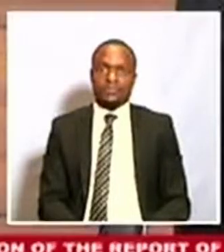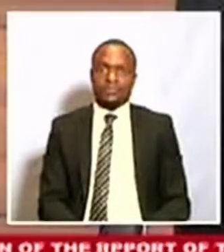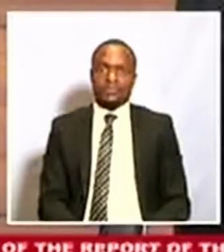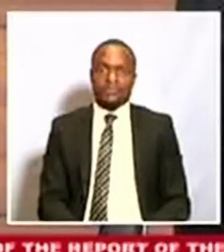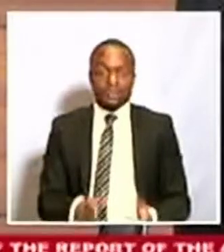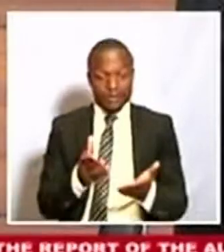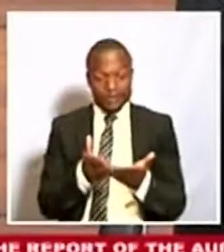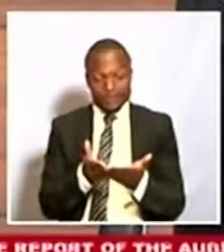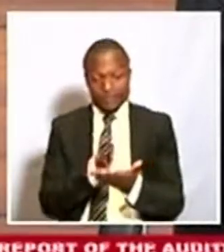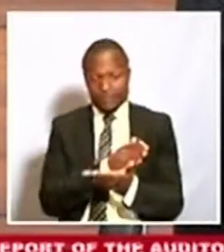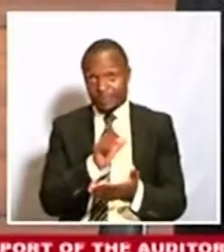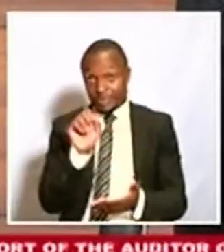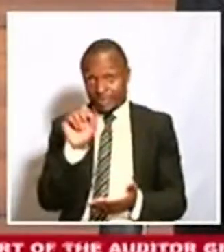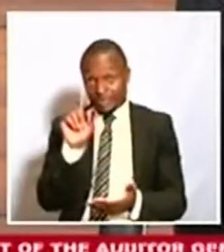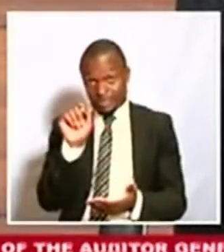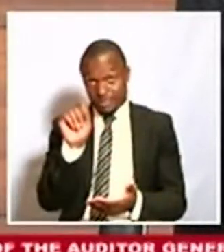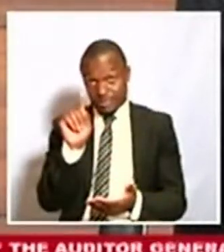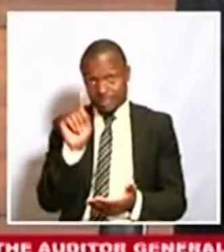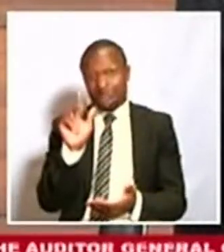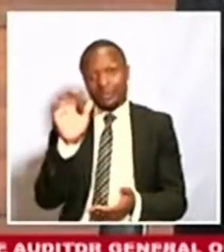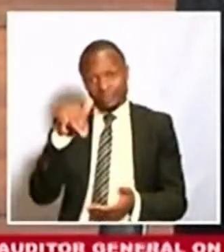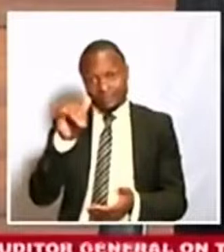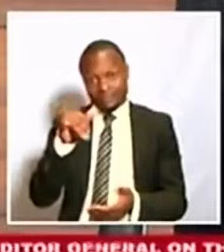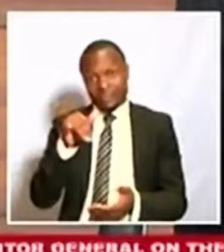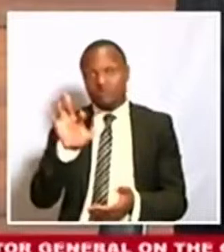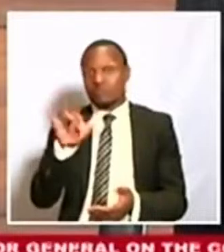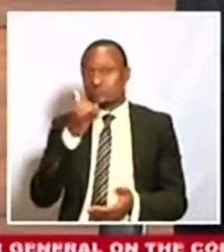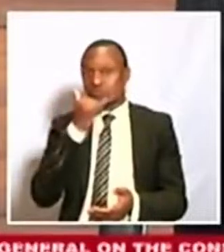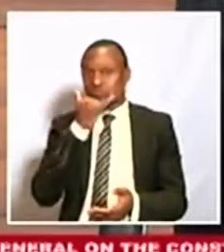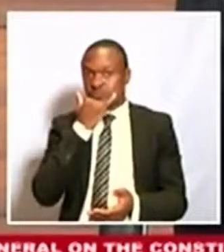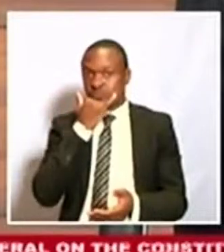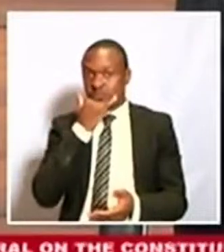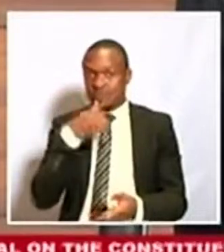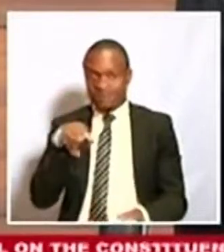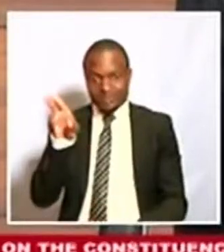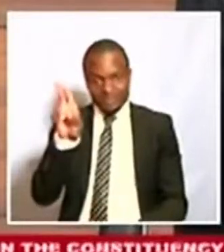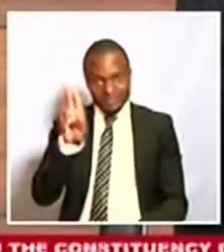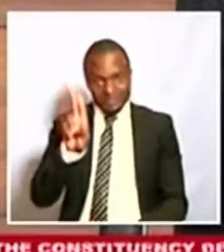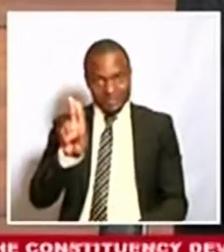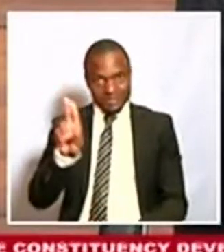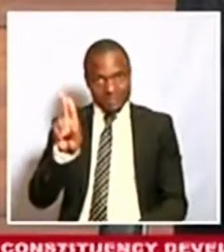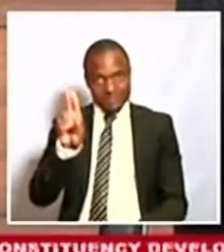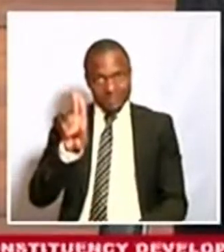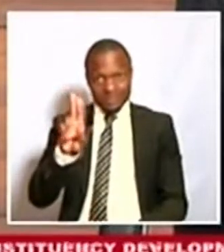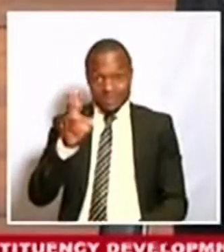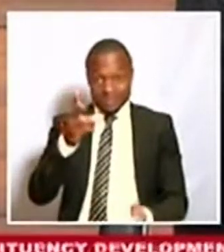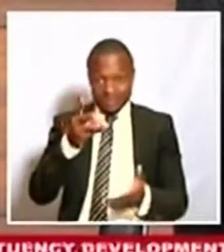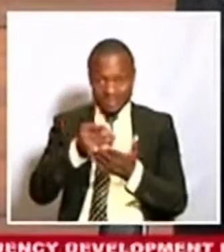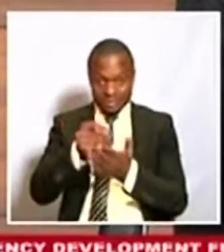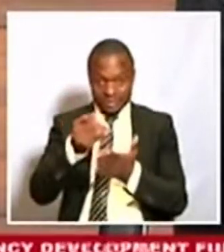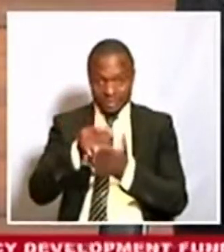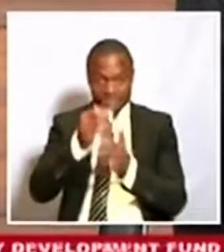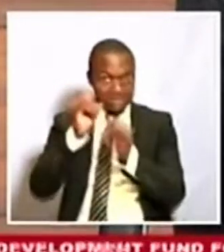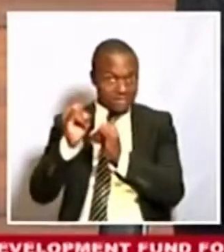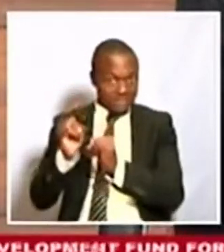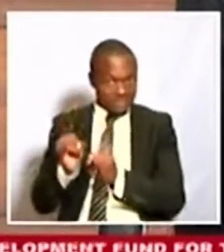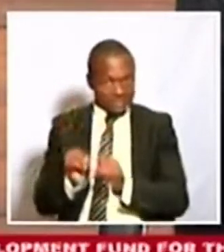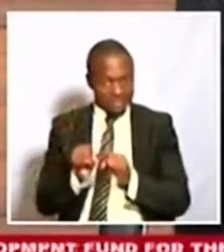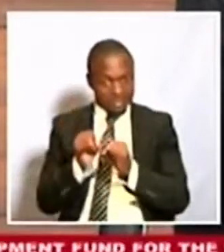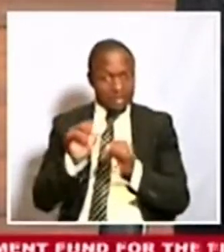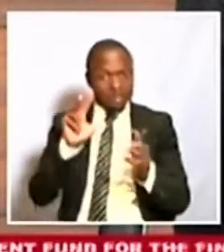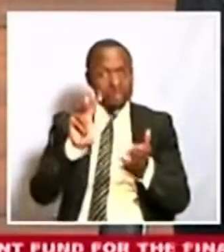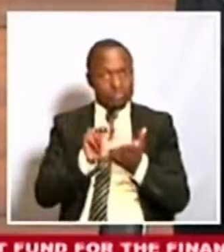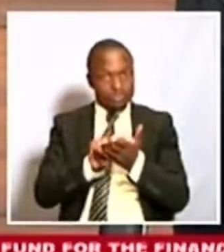Page 11. Page 11, yes, on misapplication of funds implementation of